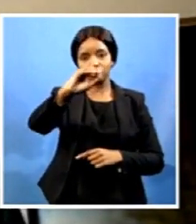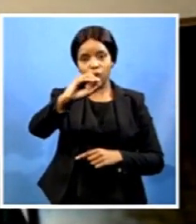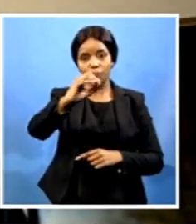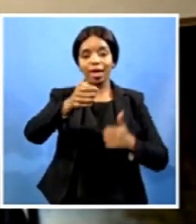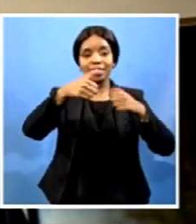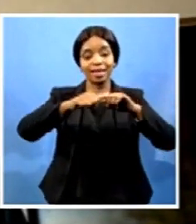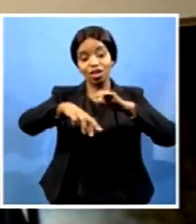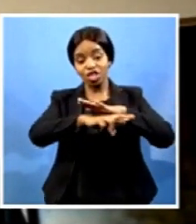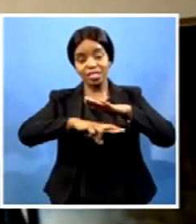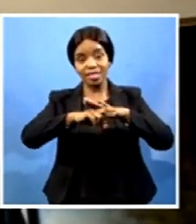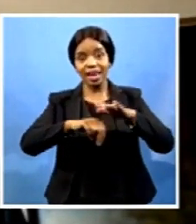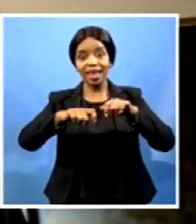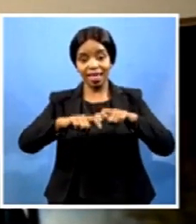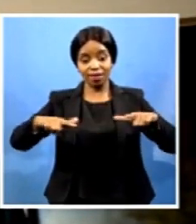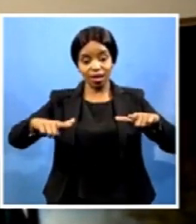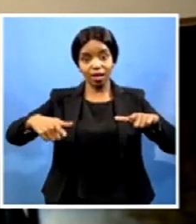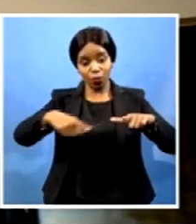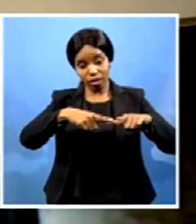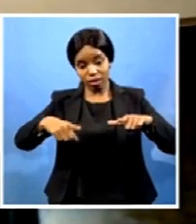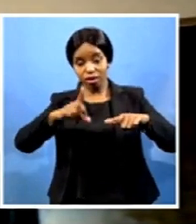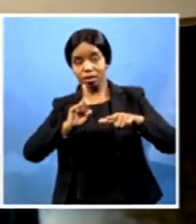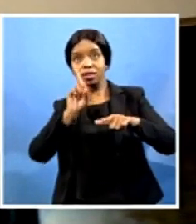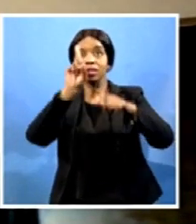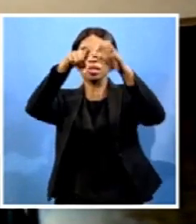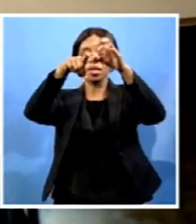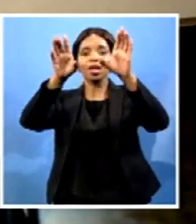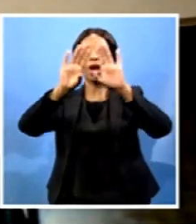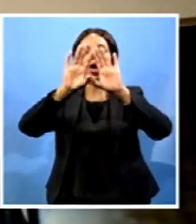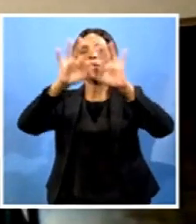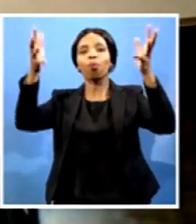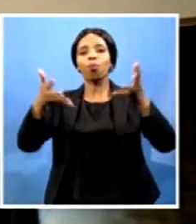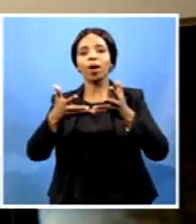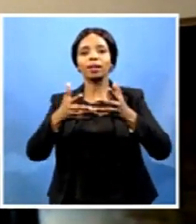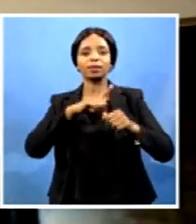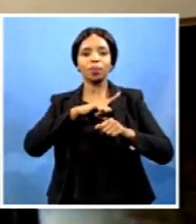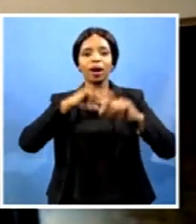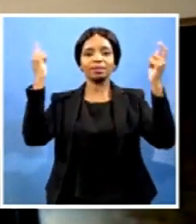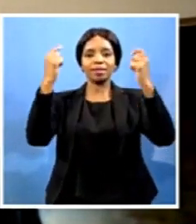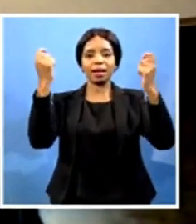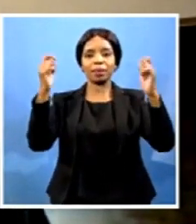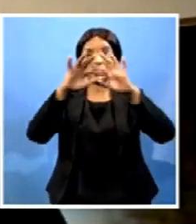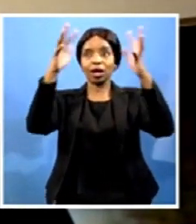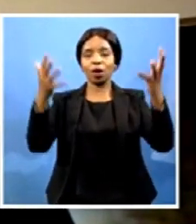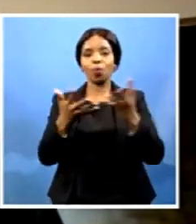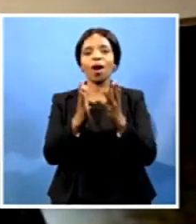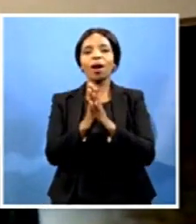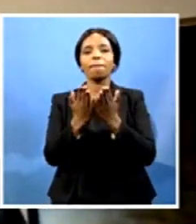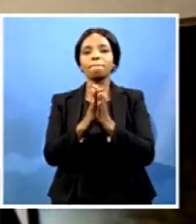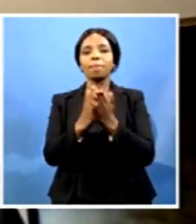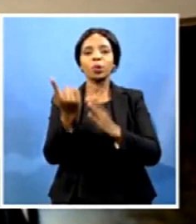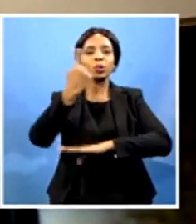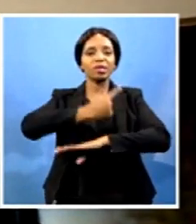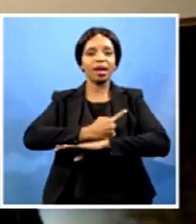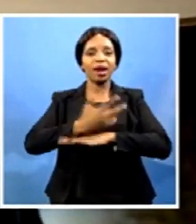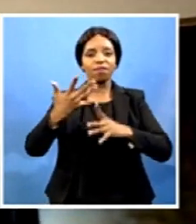by celebrating the World Book Day in recognition of all our writers and authors in